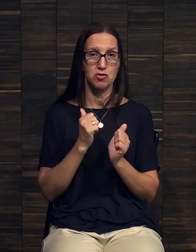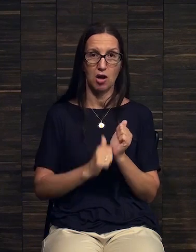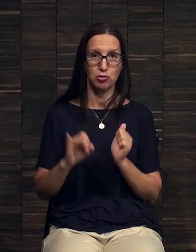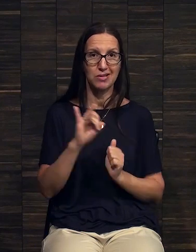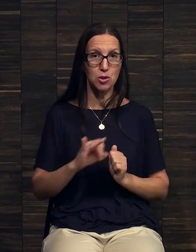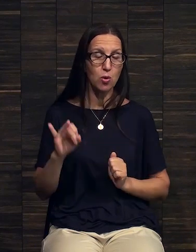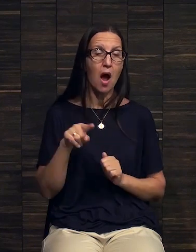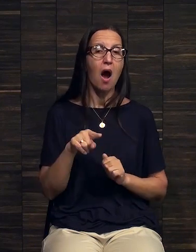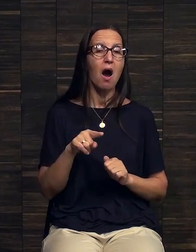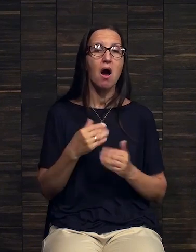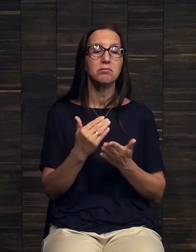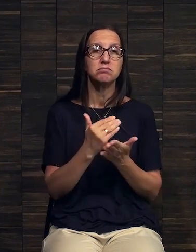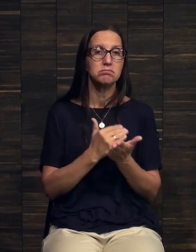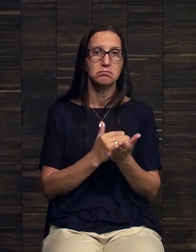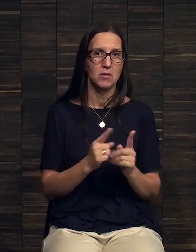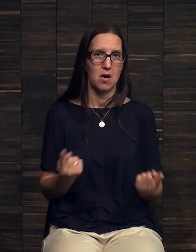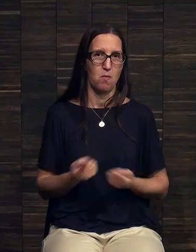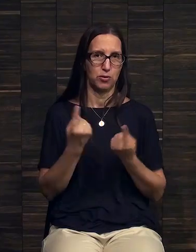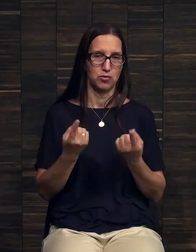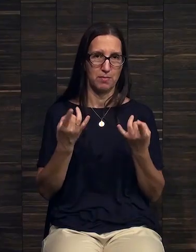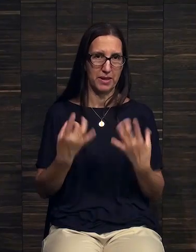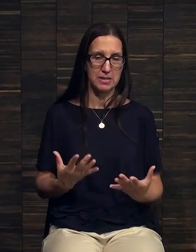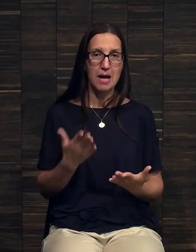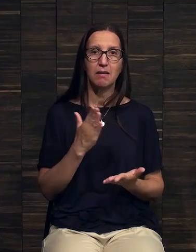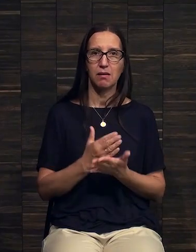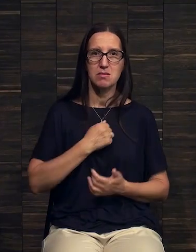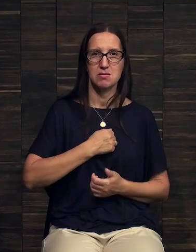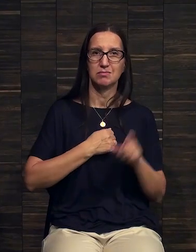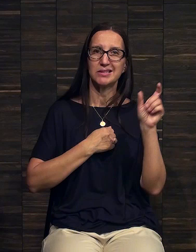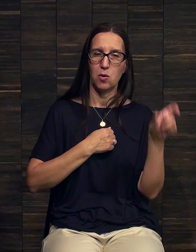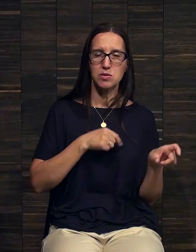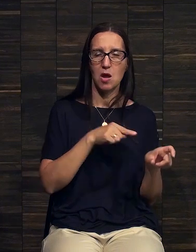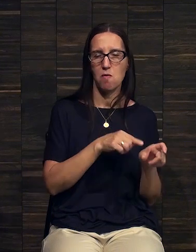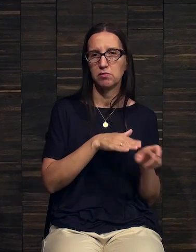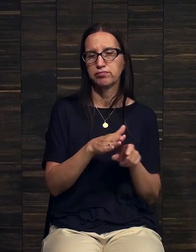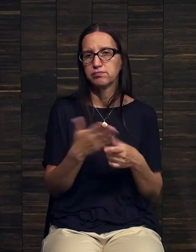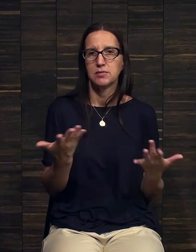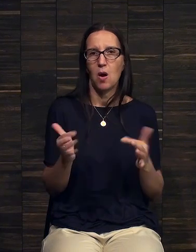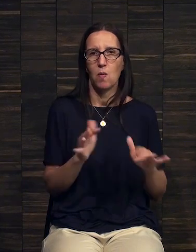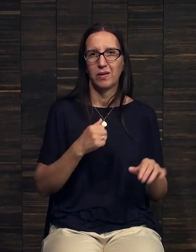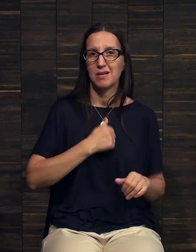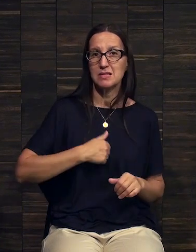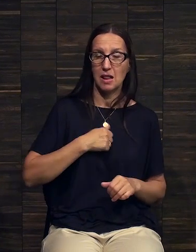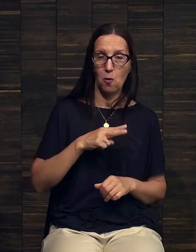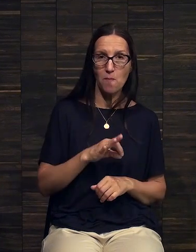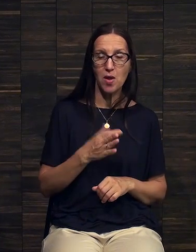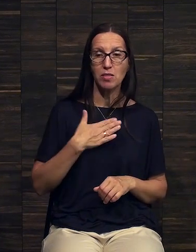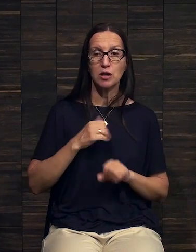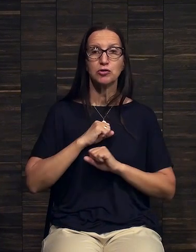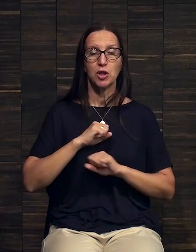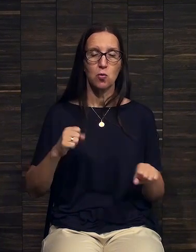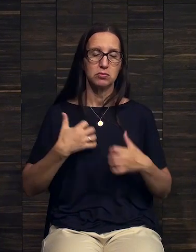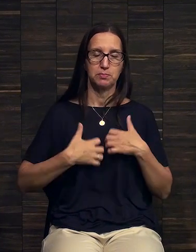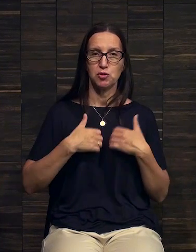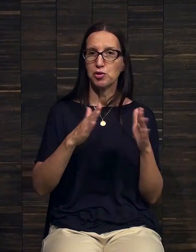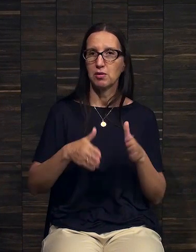3 to 4 stories, 8 to 9 pages. Each, the plot is simple. The evil man makes an